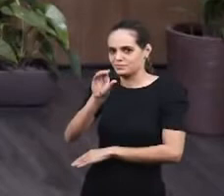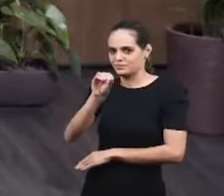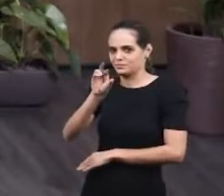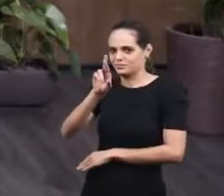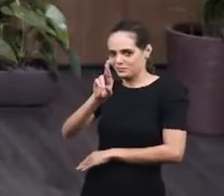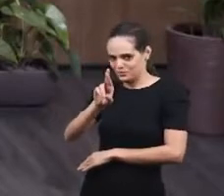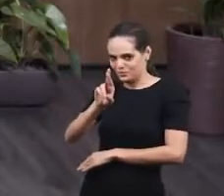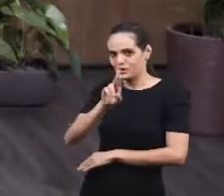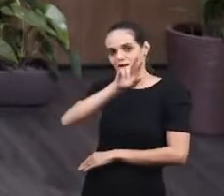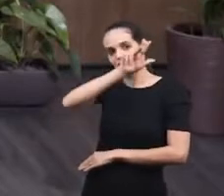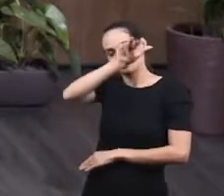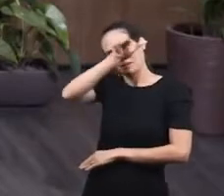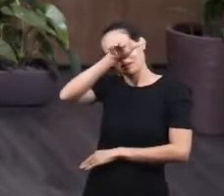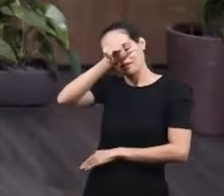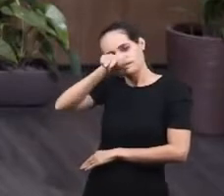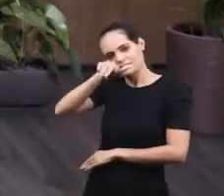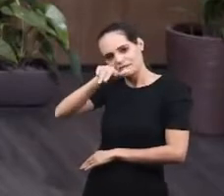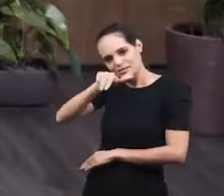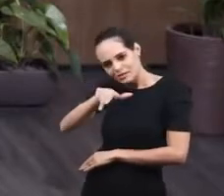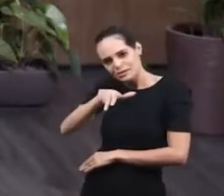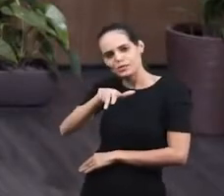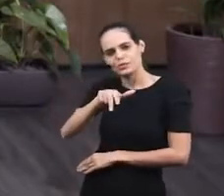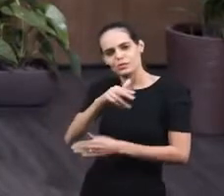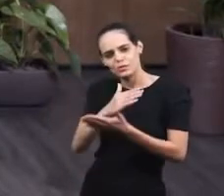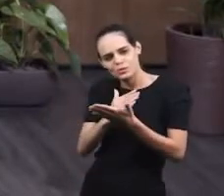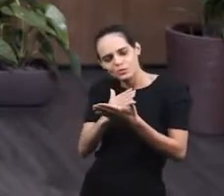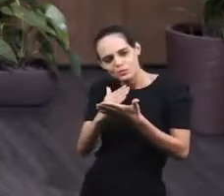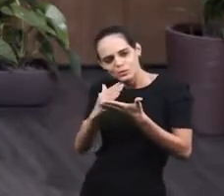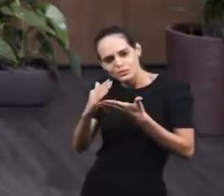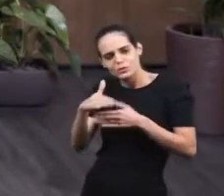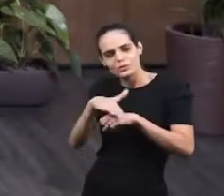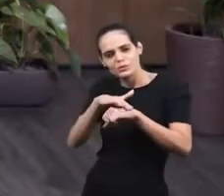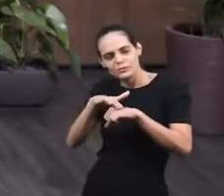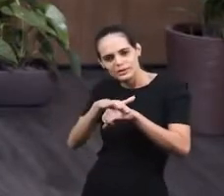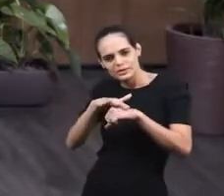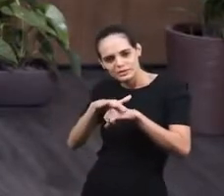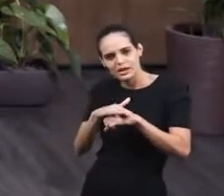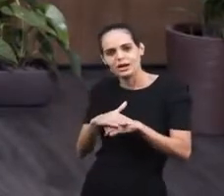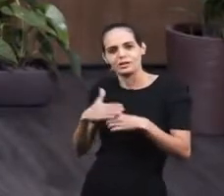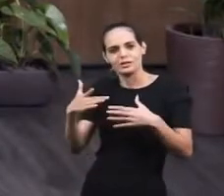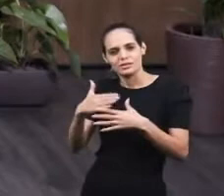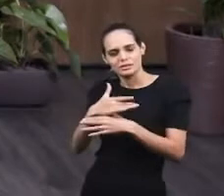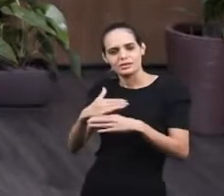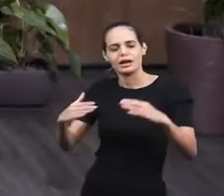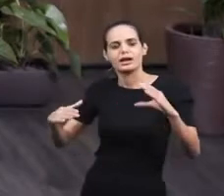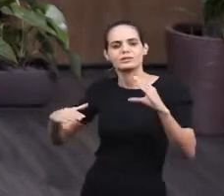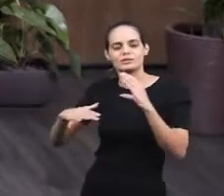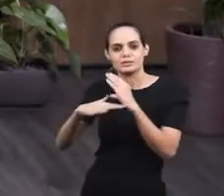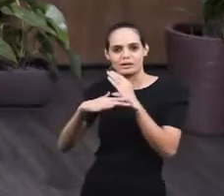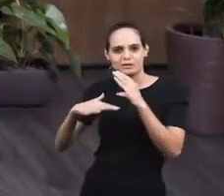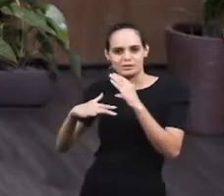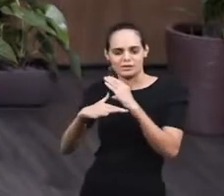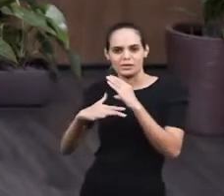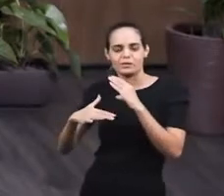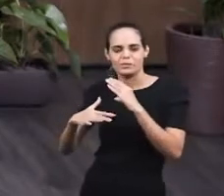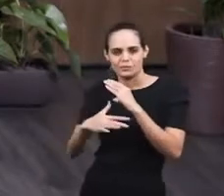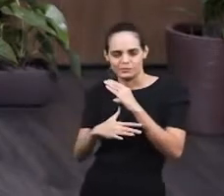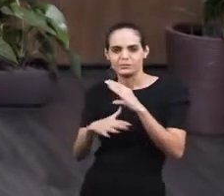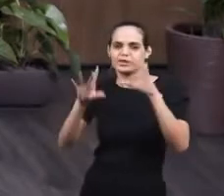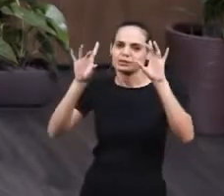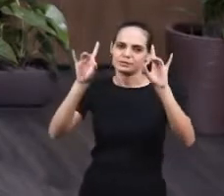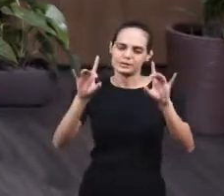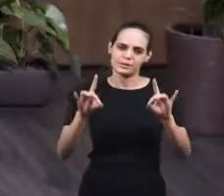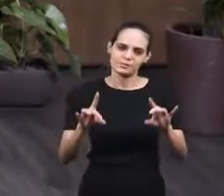mountain and went there and began to speak in Capernaum and to bring a few teachings,